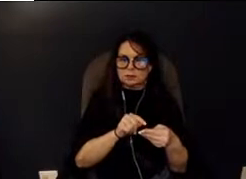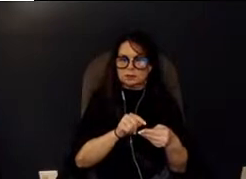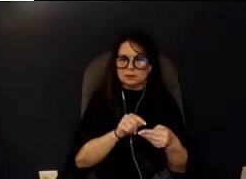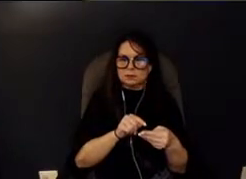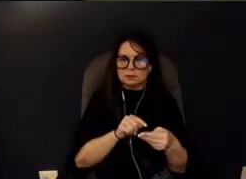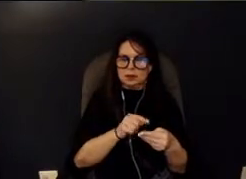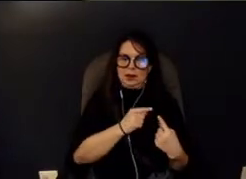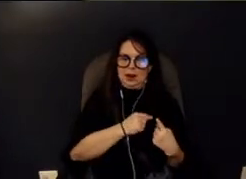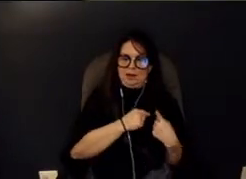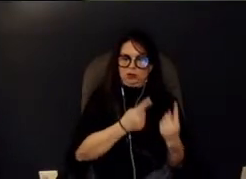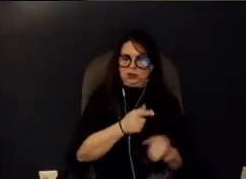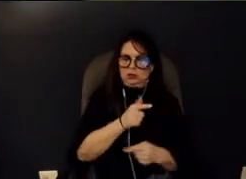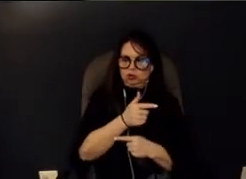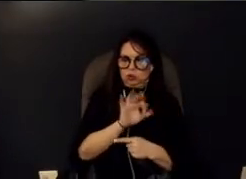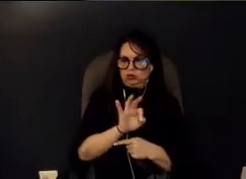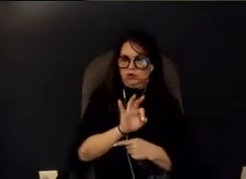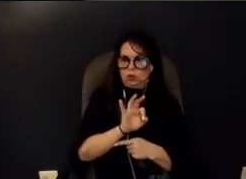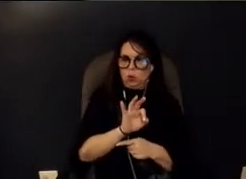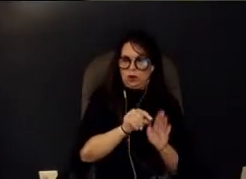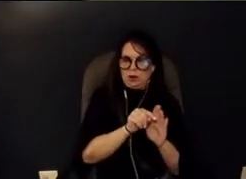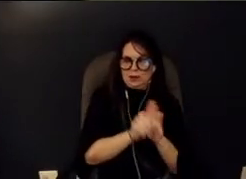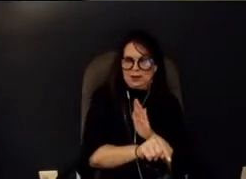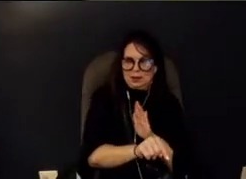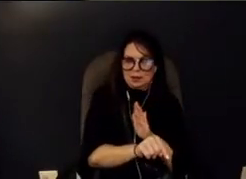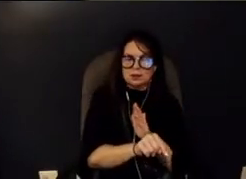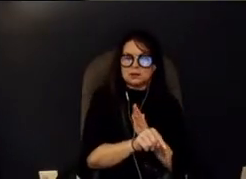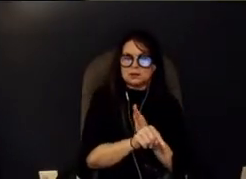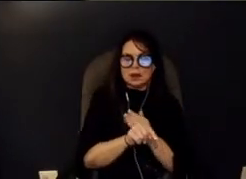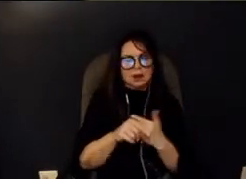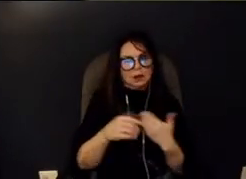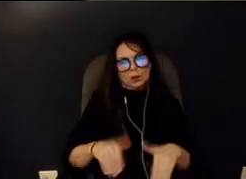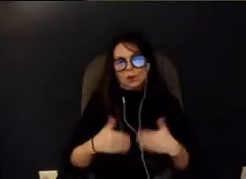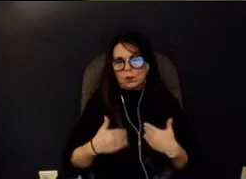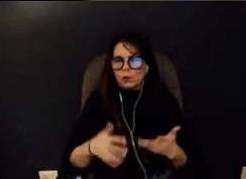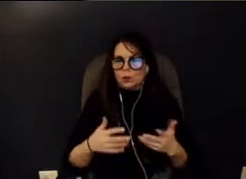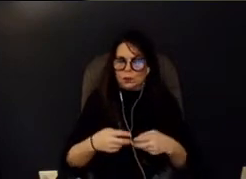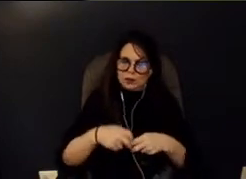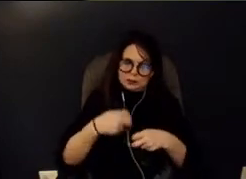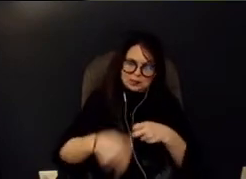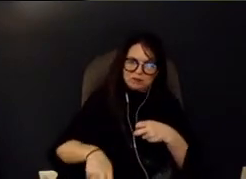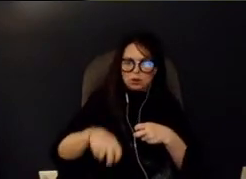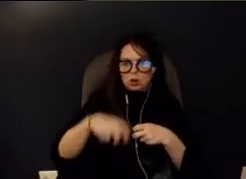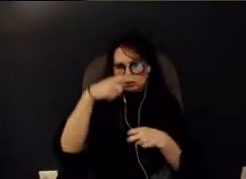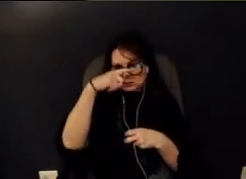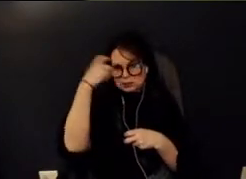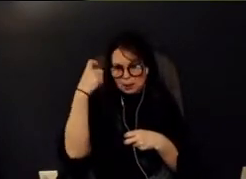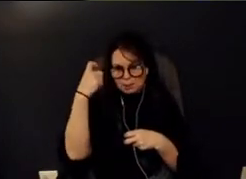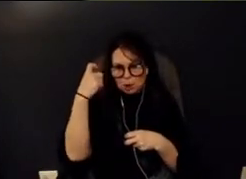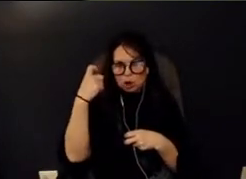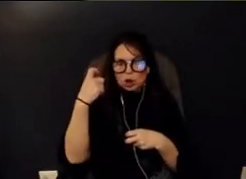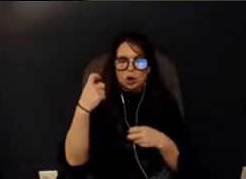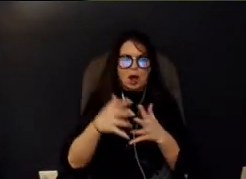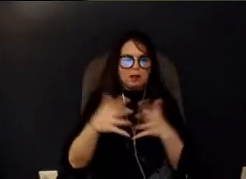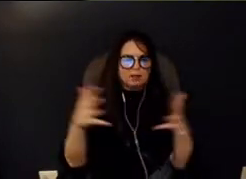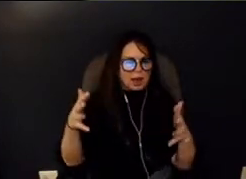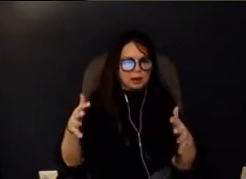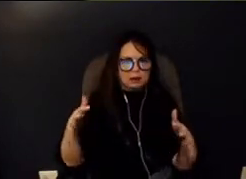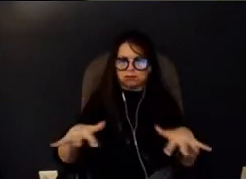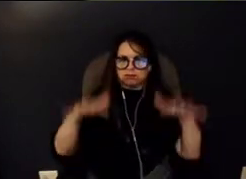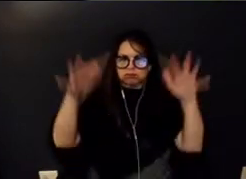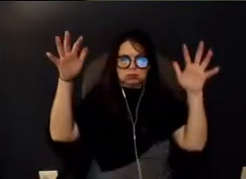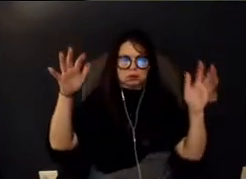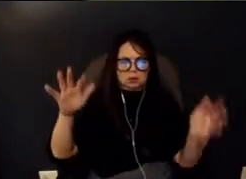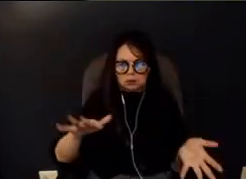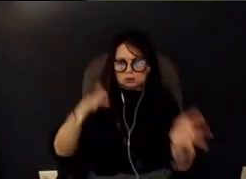since the very difficult summer of encampments and unrest with all the things that have happened since the burning of the